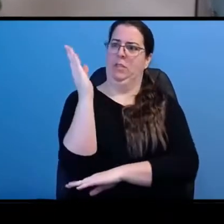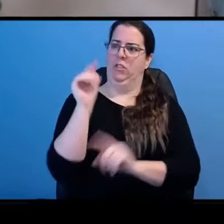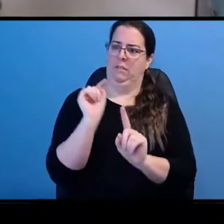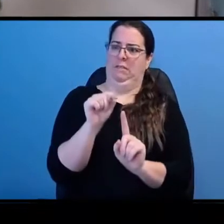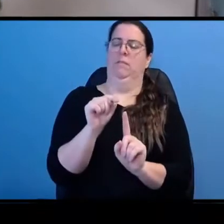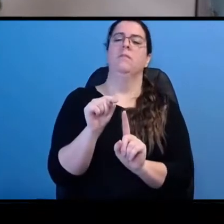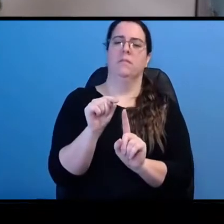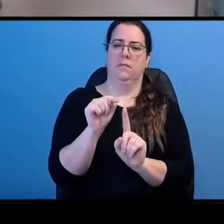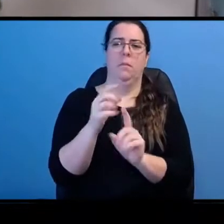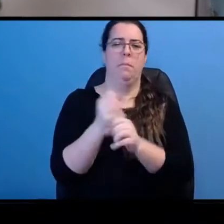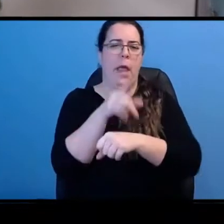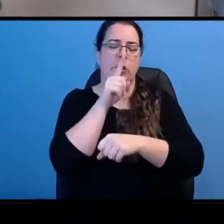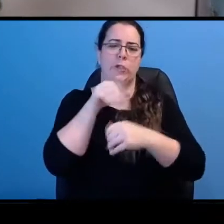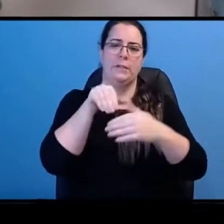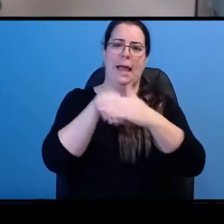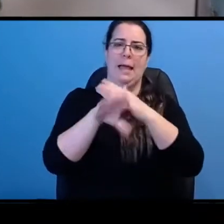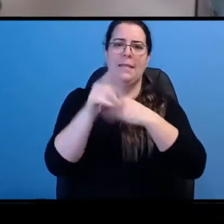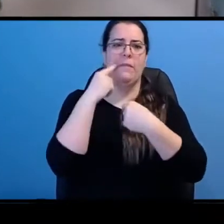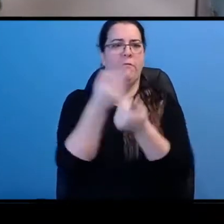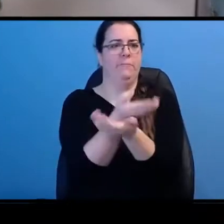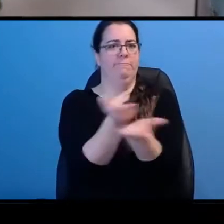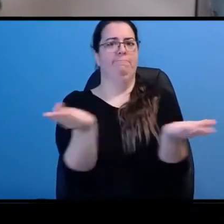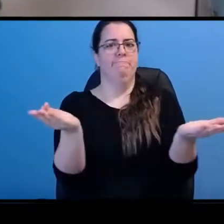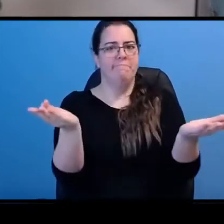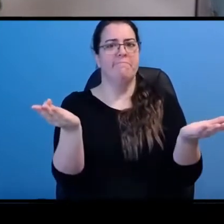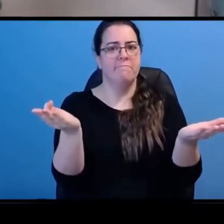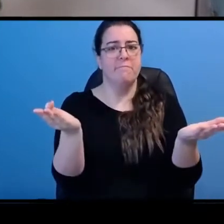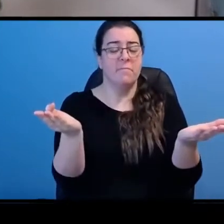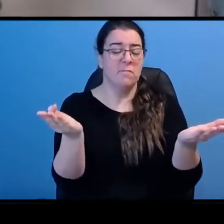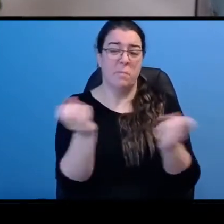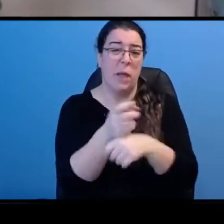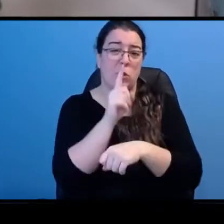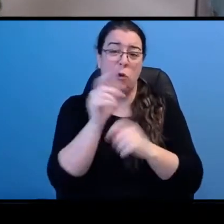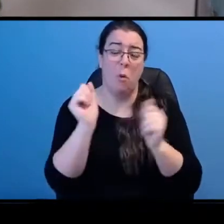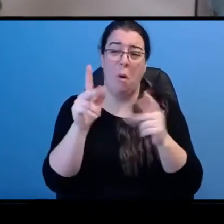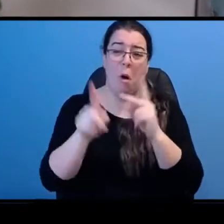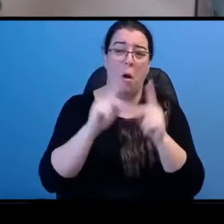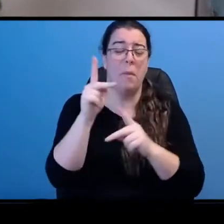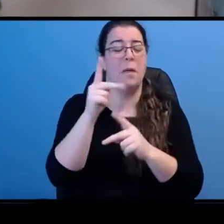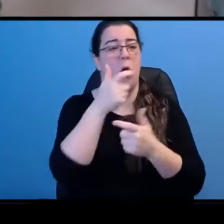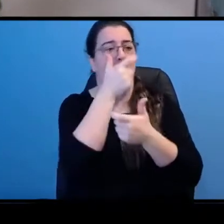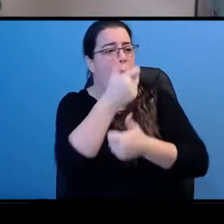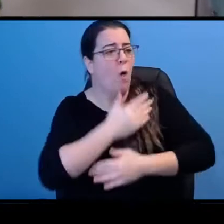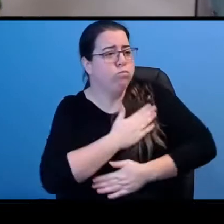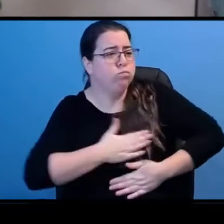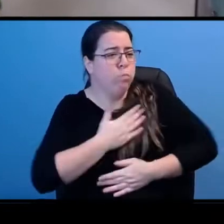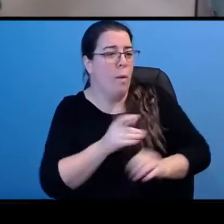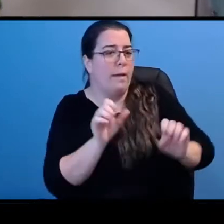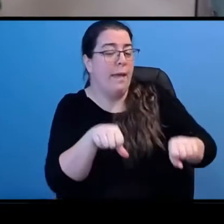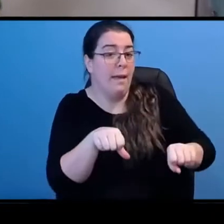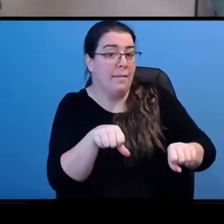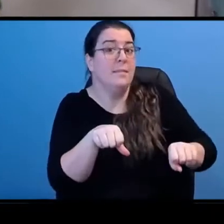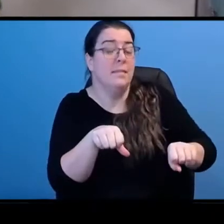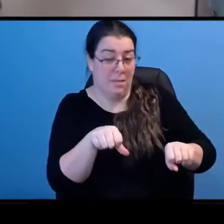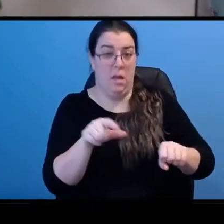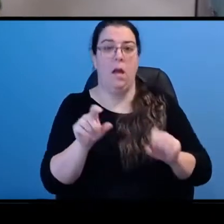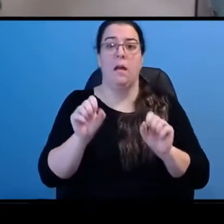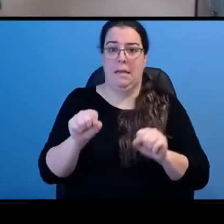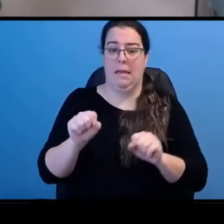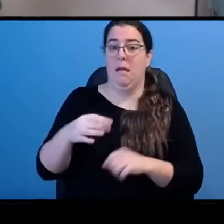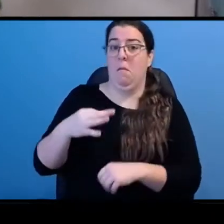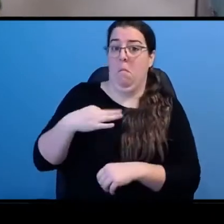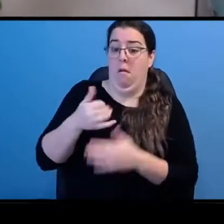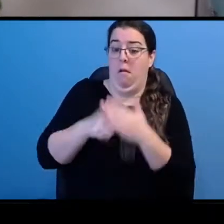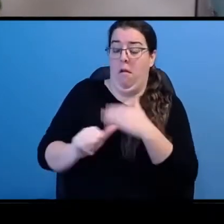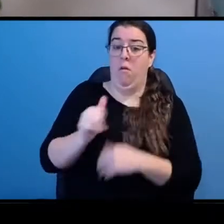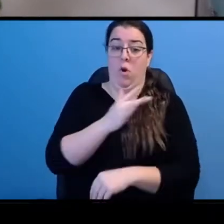accessible as it possibly can be to everyone, so that everybody can participate in your art, but it doesn't take away from the funding that you have to actually make your project.